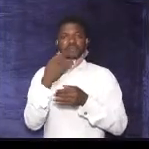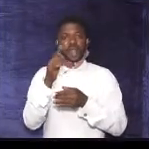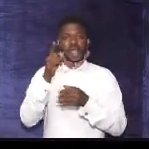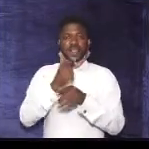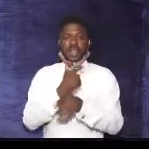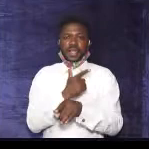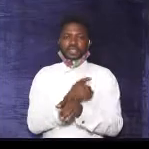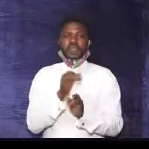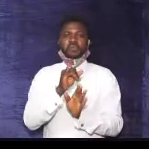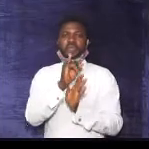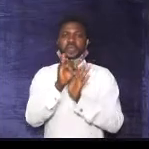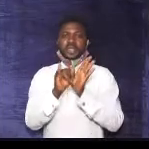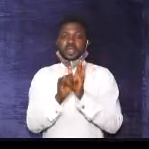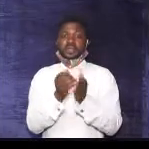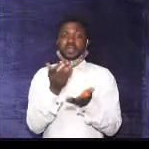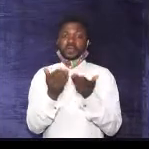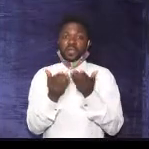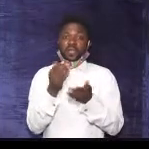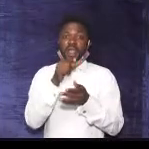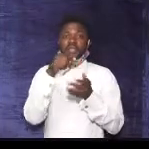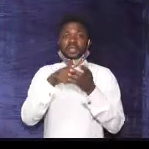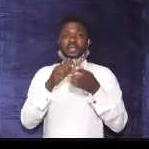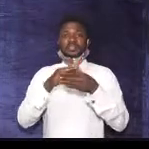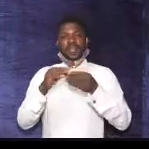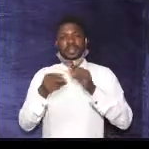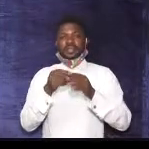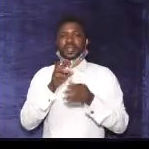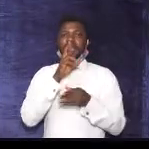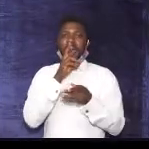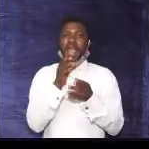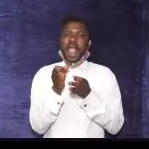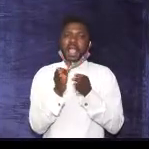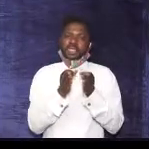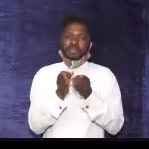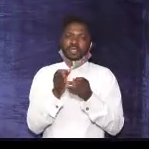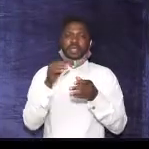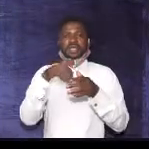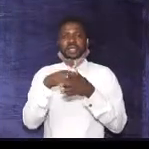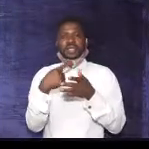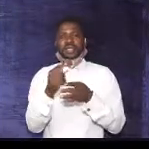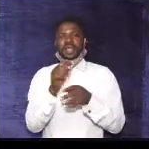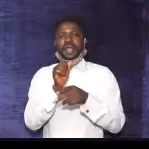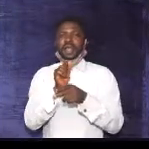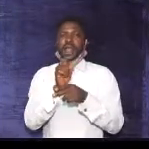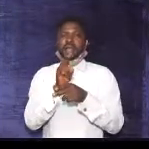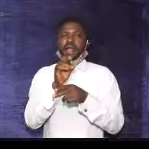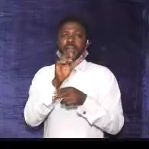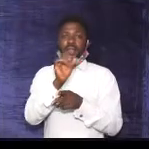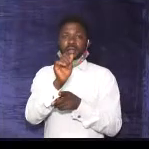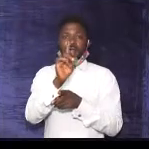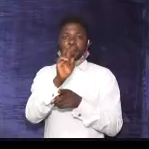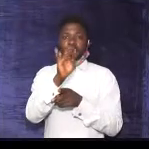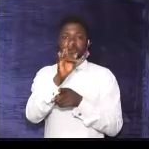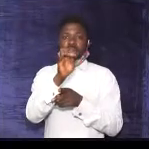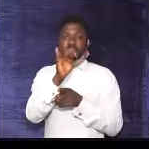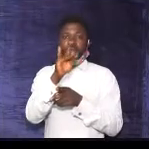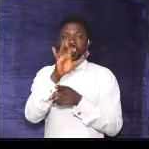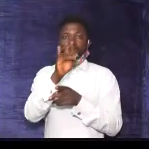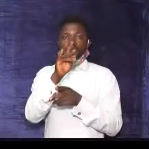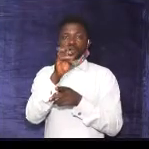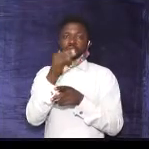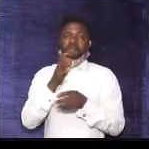lesson. Please indicate whether these sentences are expressed in the adverbial clause of